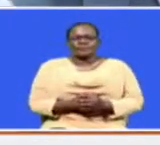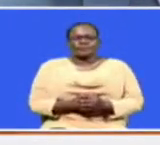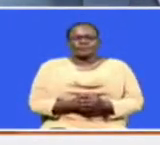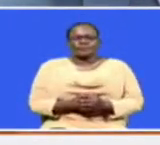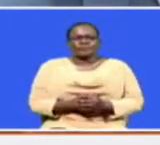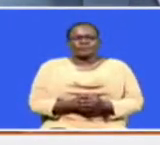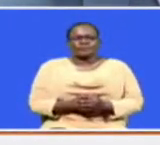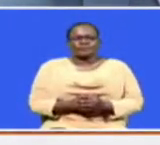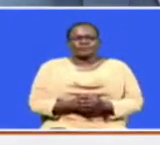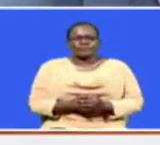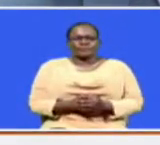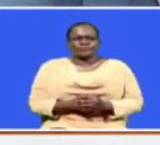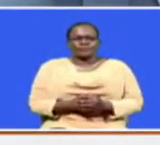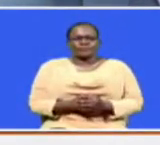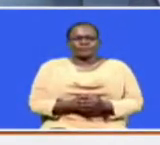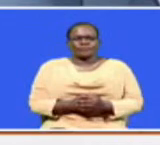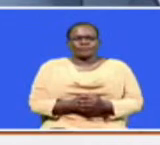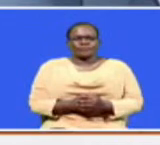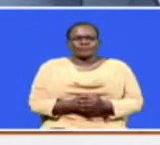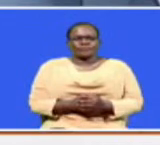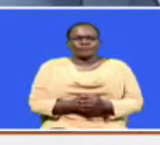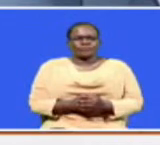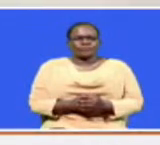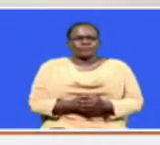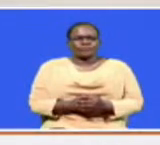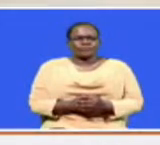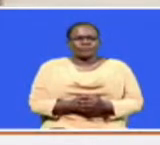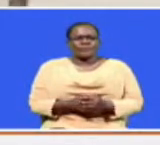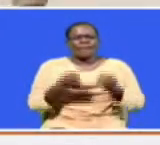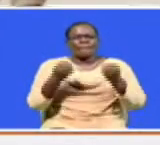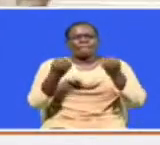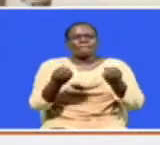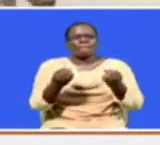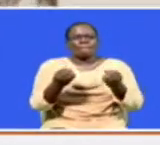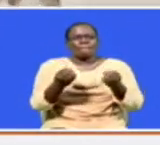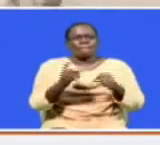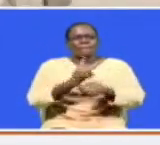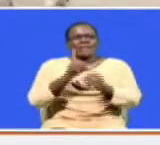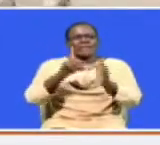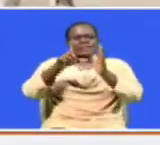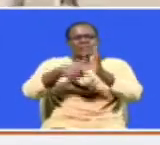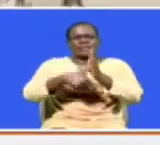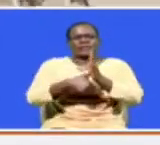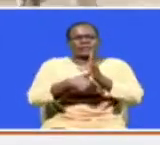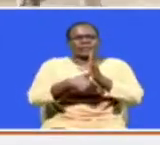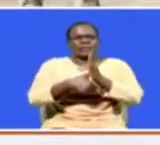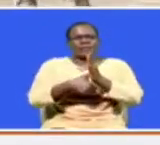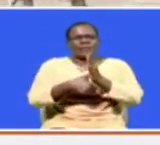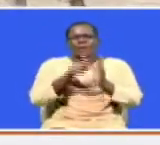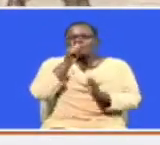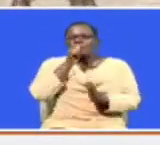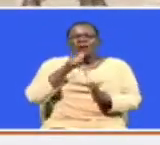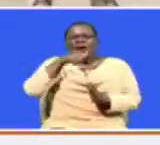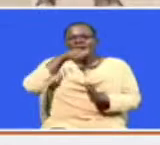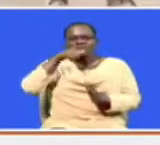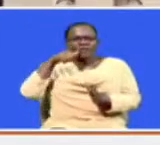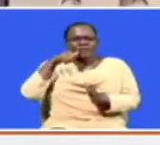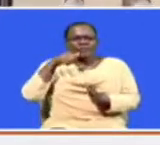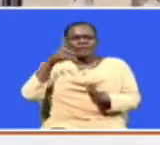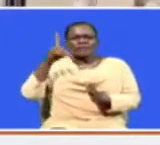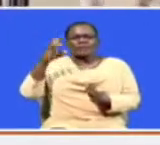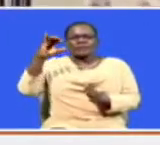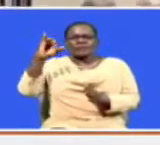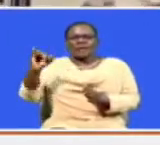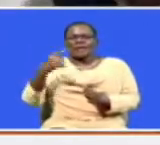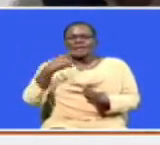consultations on what is at stake and what needs to be done. Minutes later, the grilling session would go into a closed-door session, as the